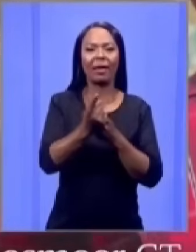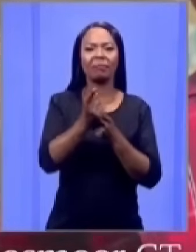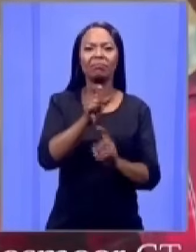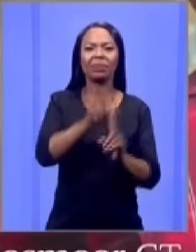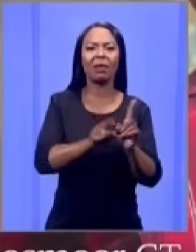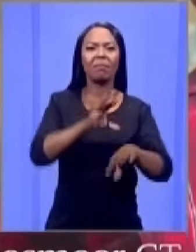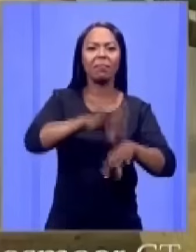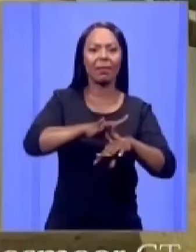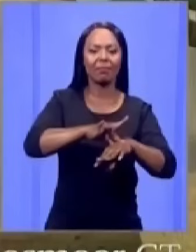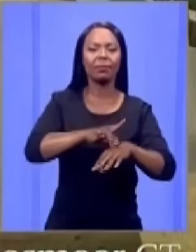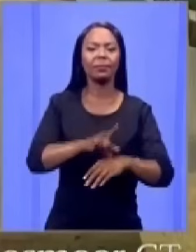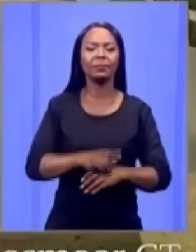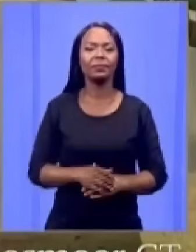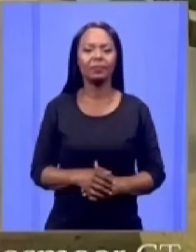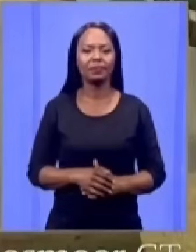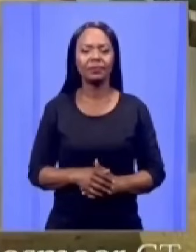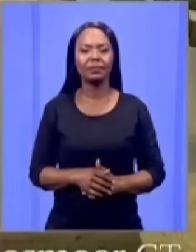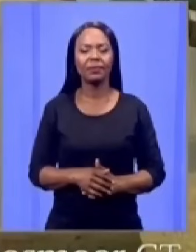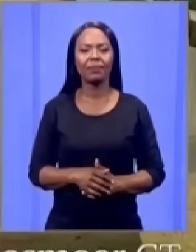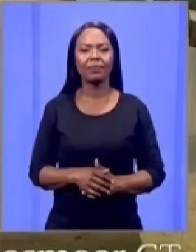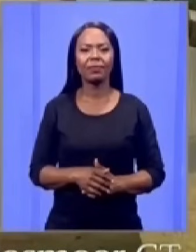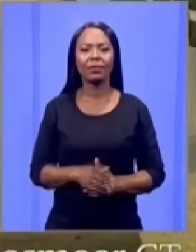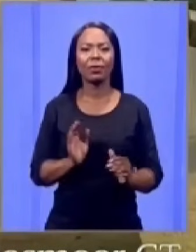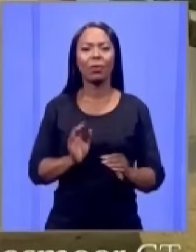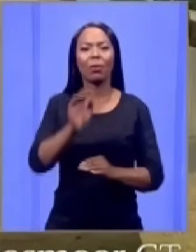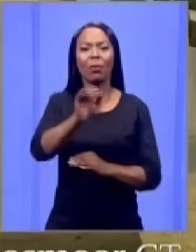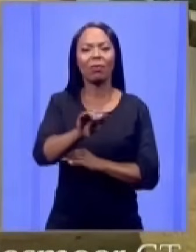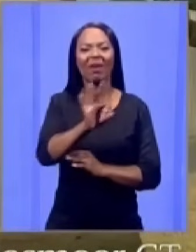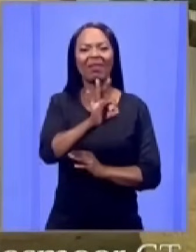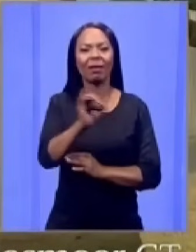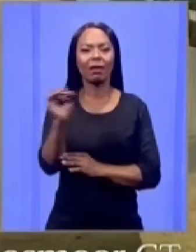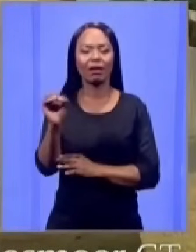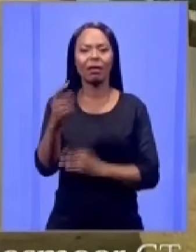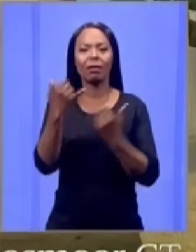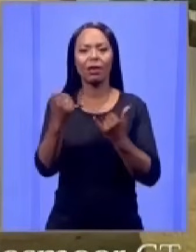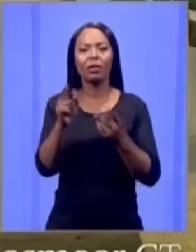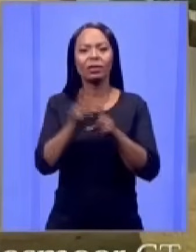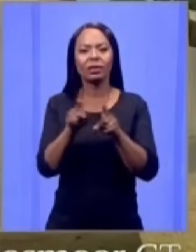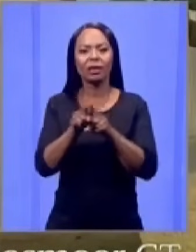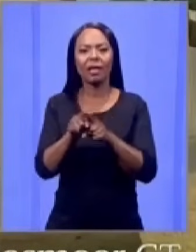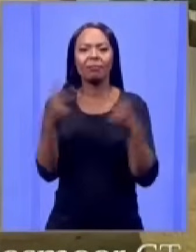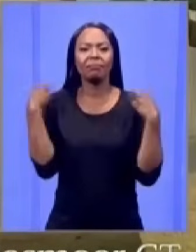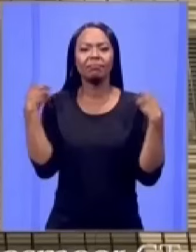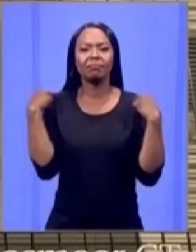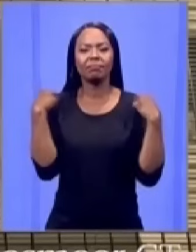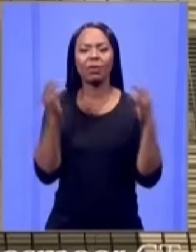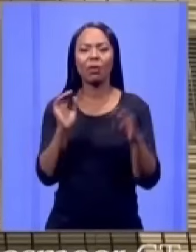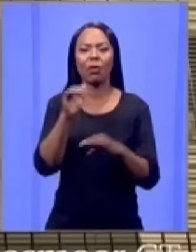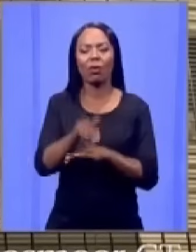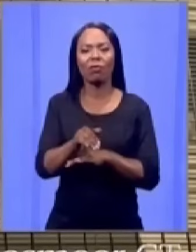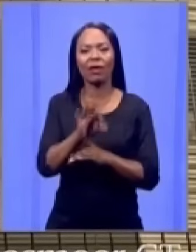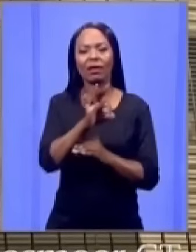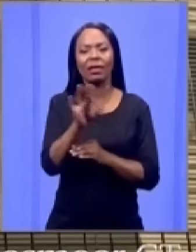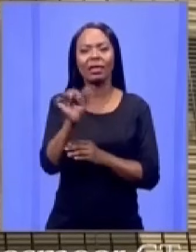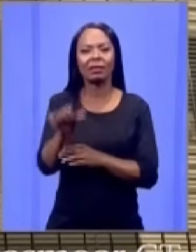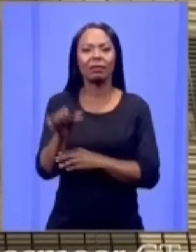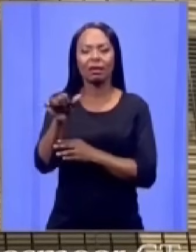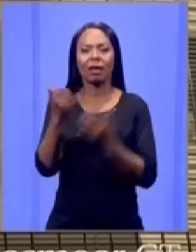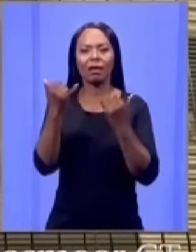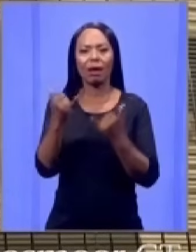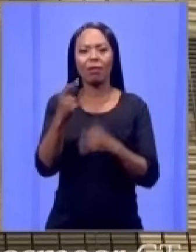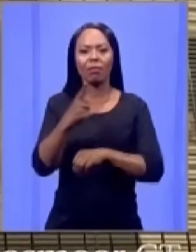to experience new cases. Ke batshwaruwa ba feta 300 le balebedi ba ditjhankana ba 36 ba seng